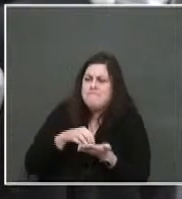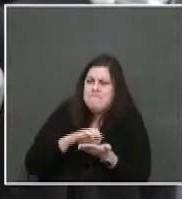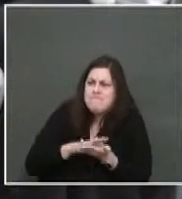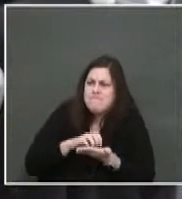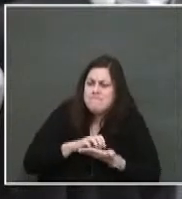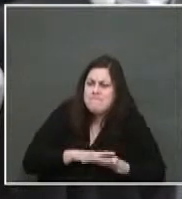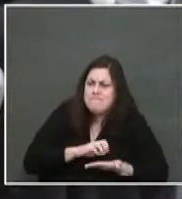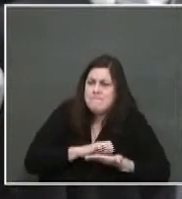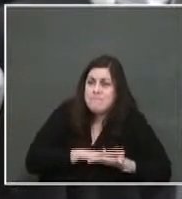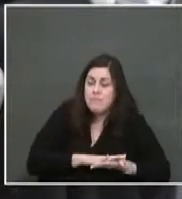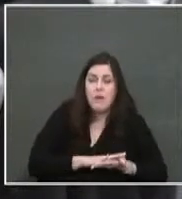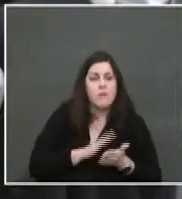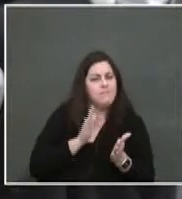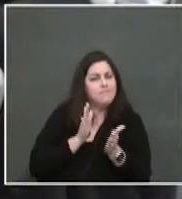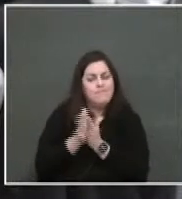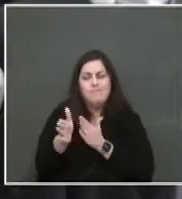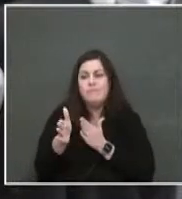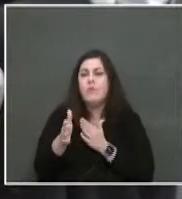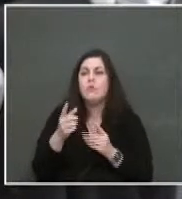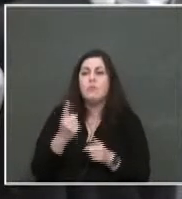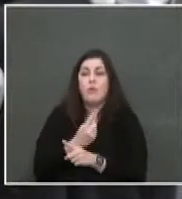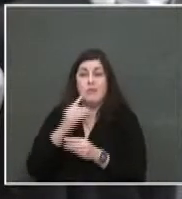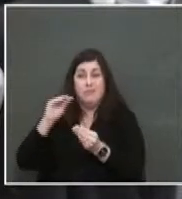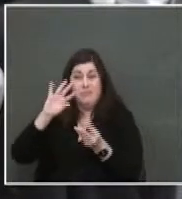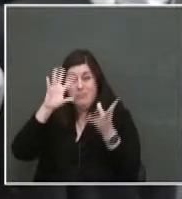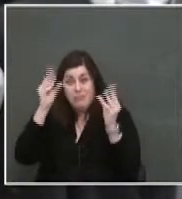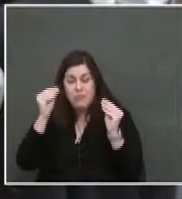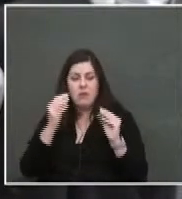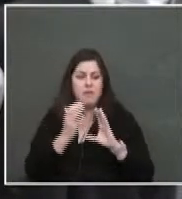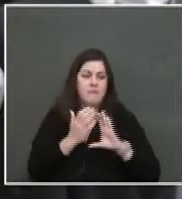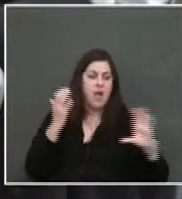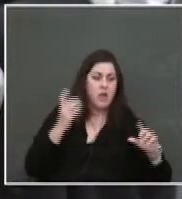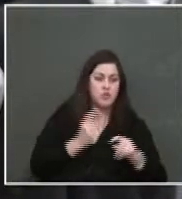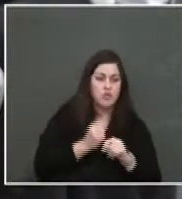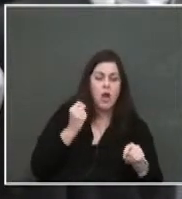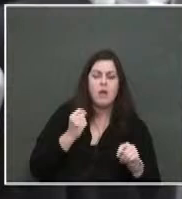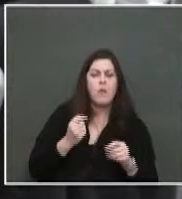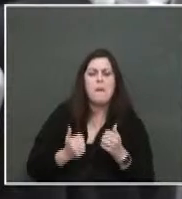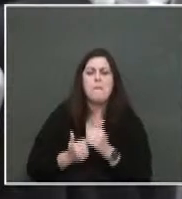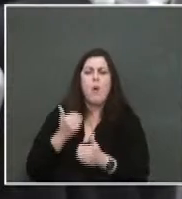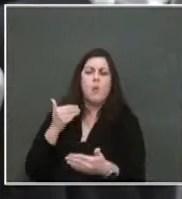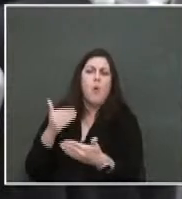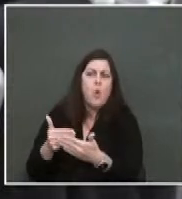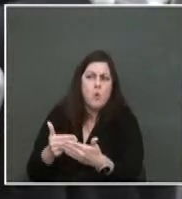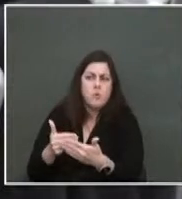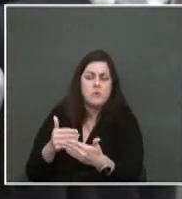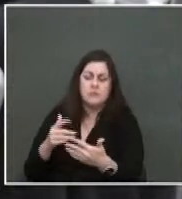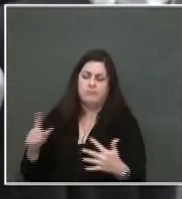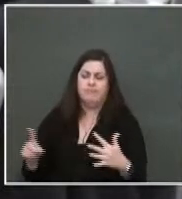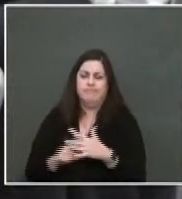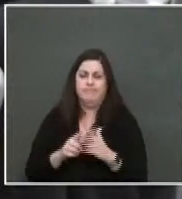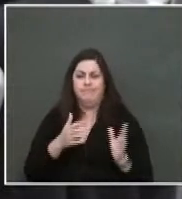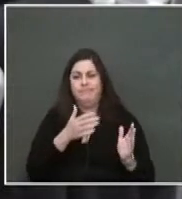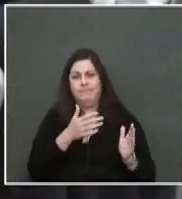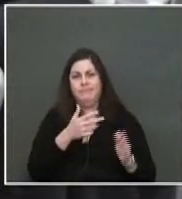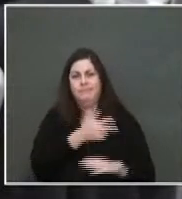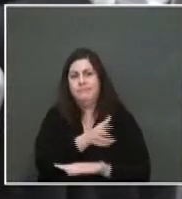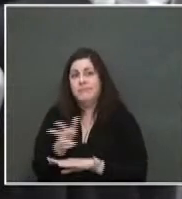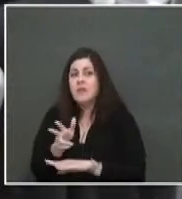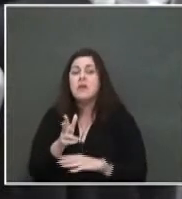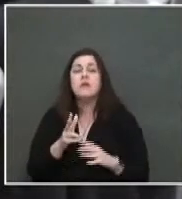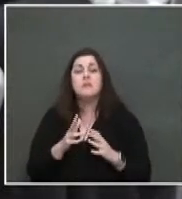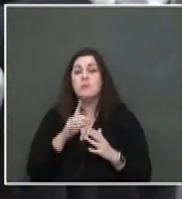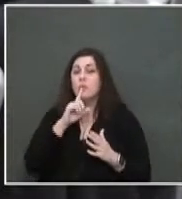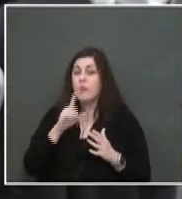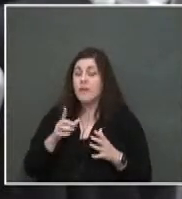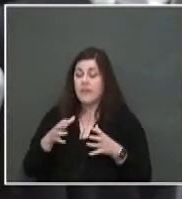receive, we dispatch the most appropriate and closest unit. So we've started to incorporate enhanced squads